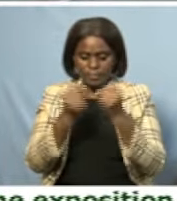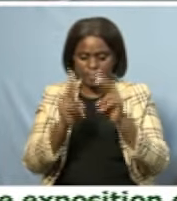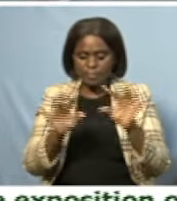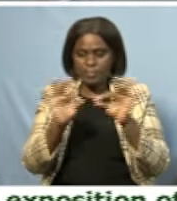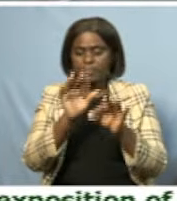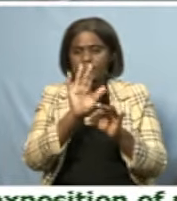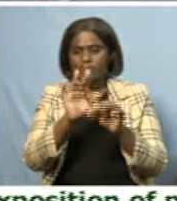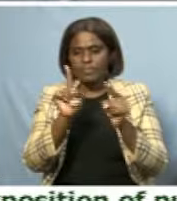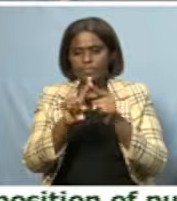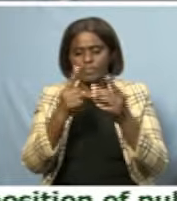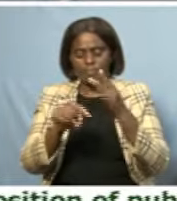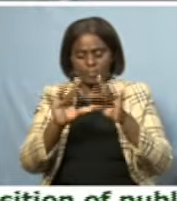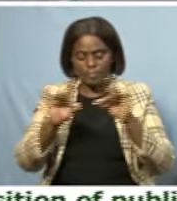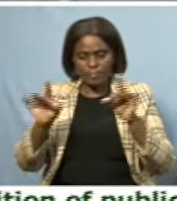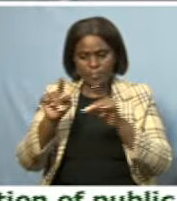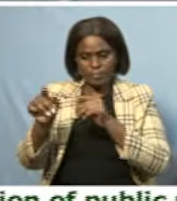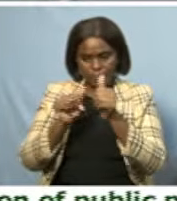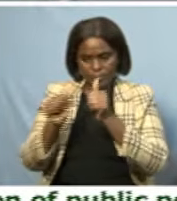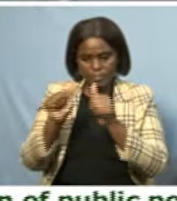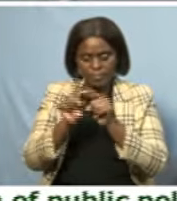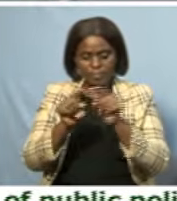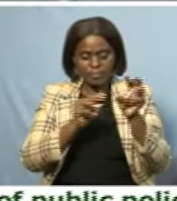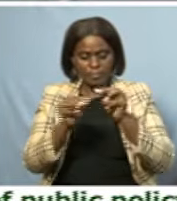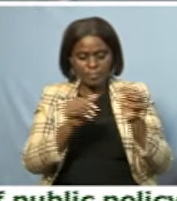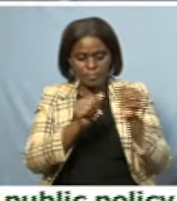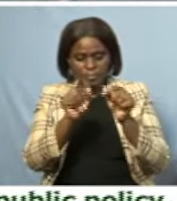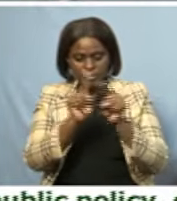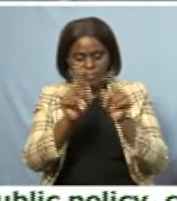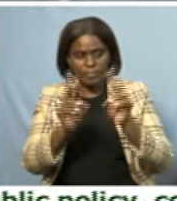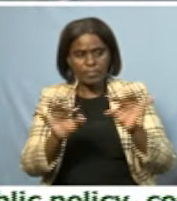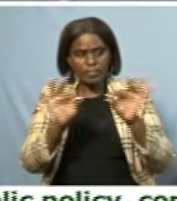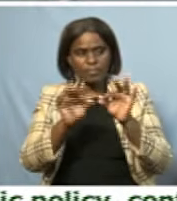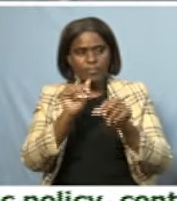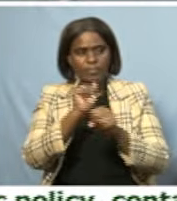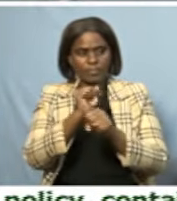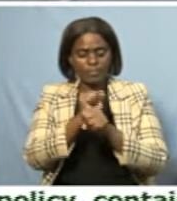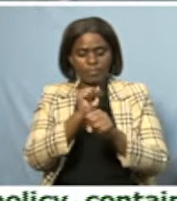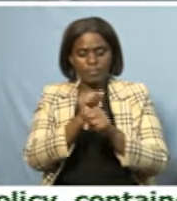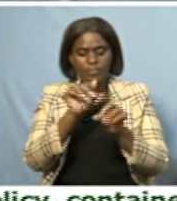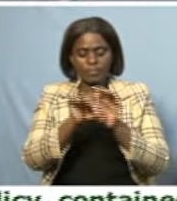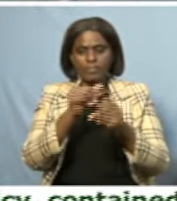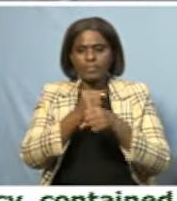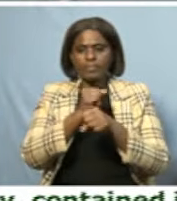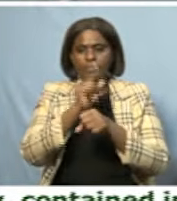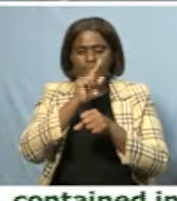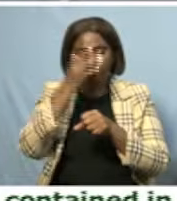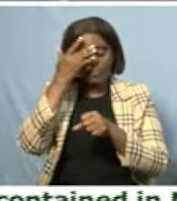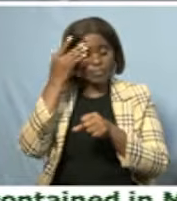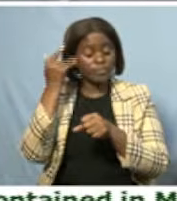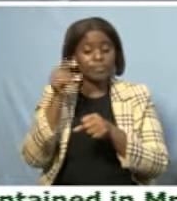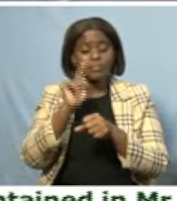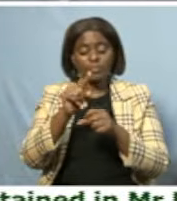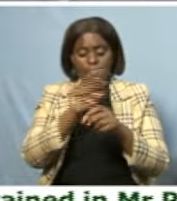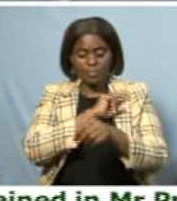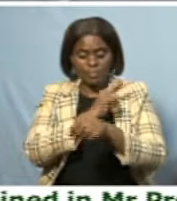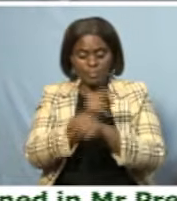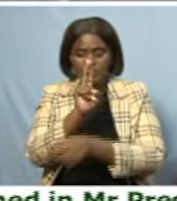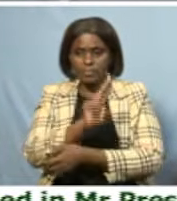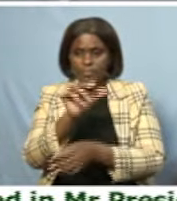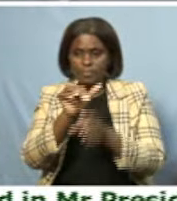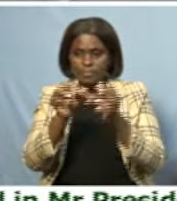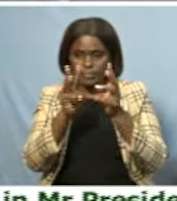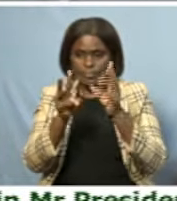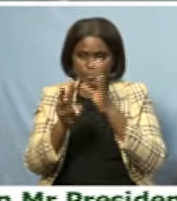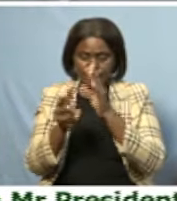significance. Our land administration and management systems play a vital role in ensuring that this resource is utilized in a